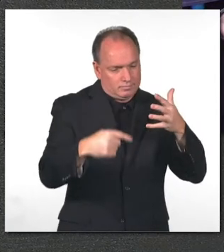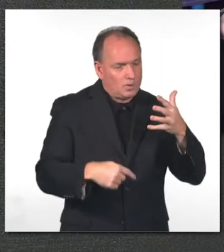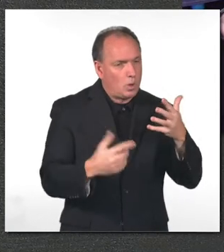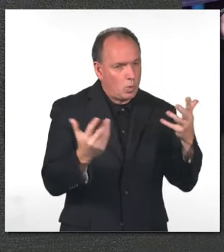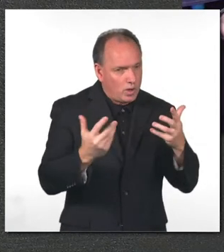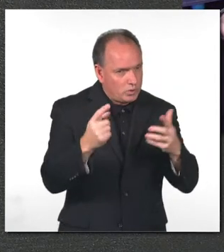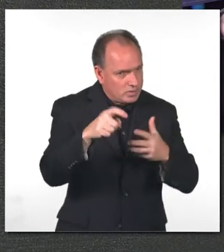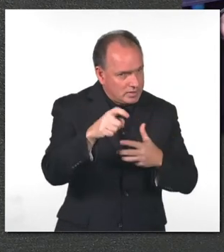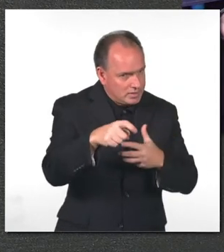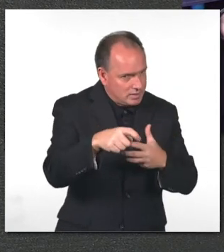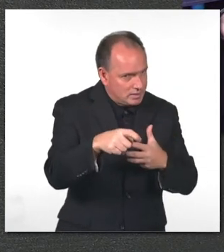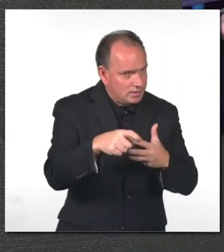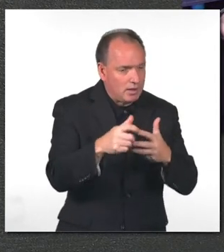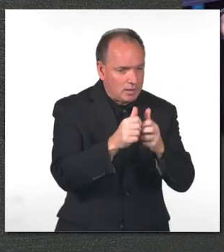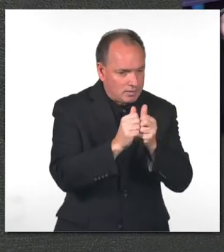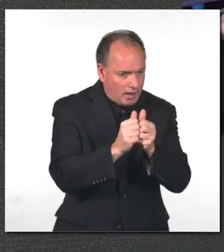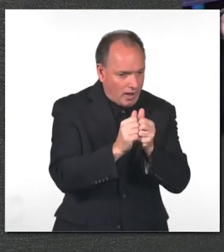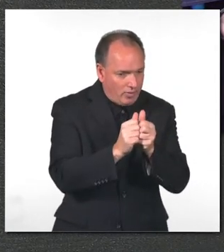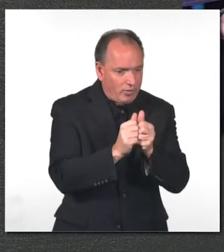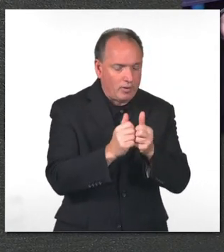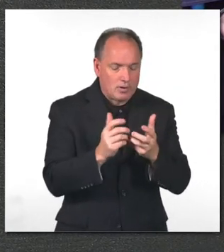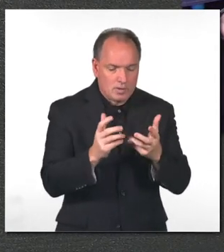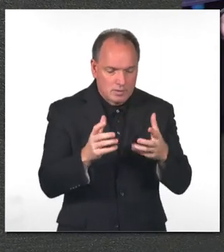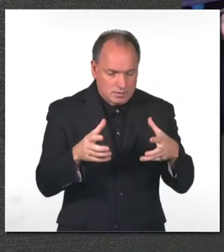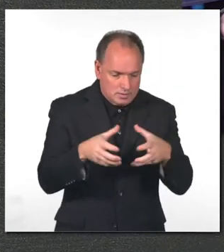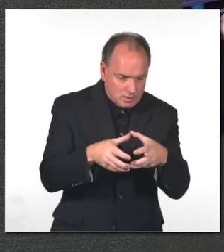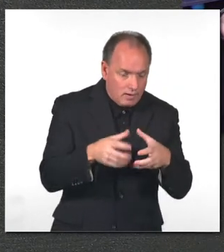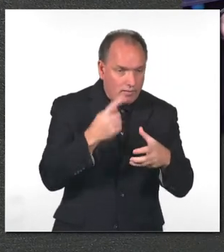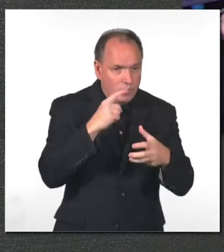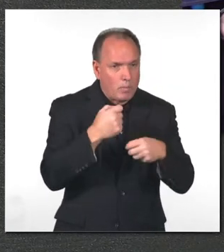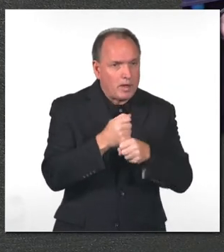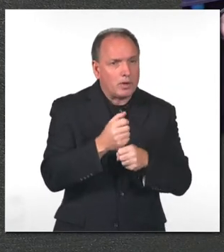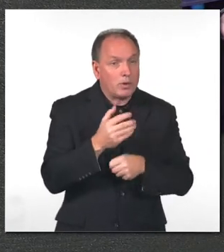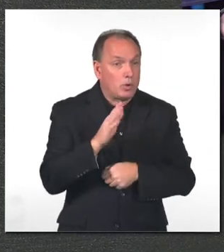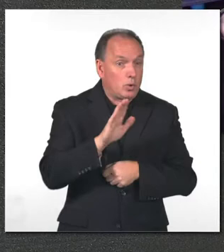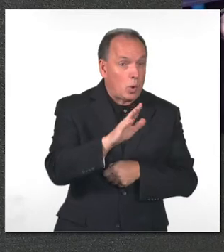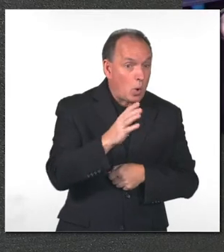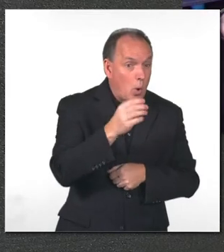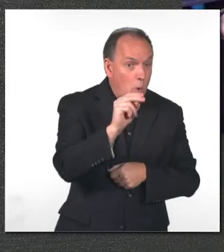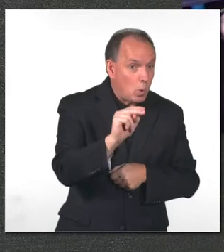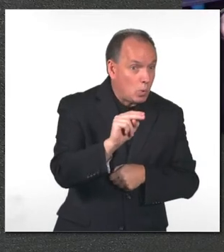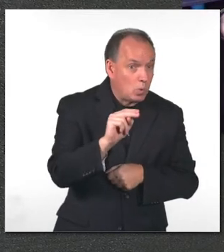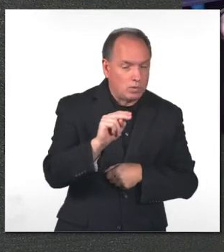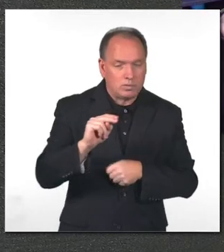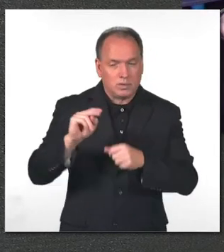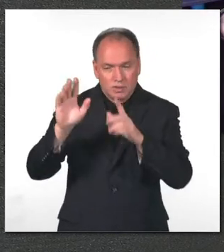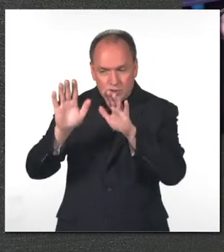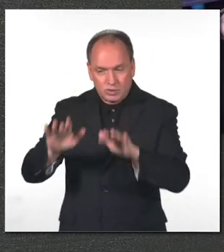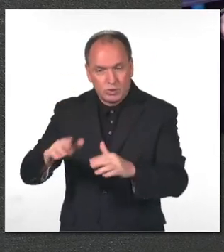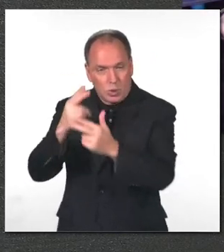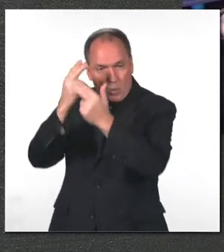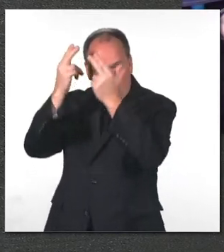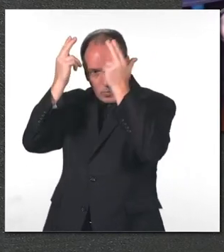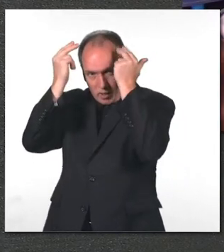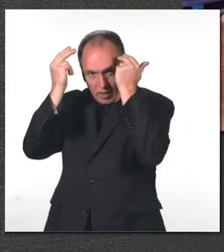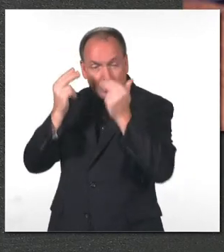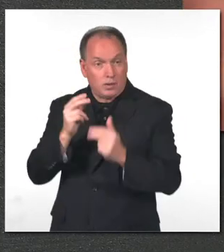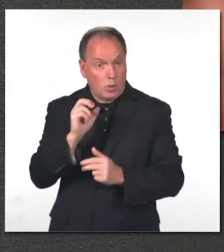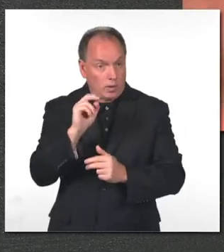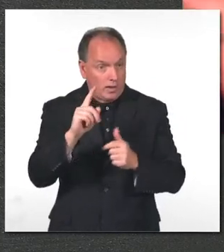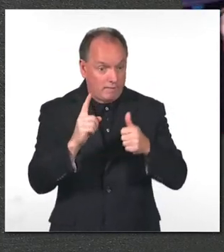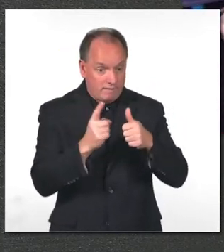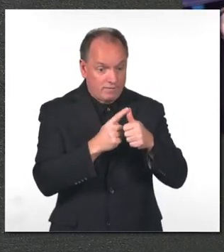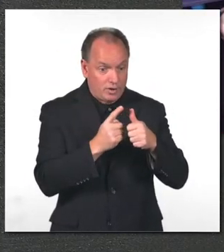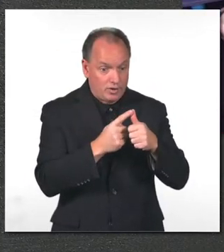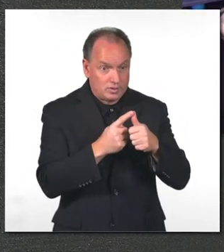you and your grown-up need to gather to have fun making your very own snow bunny. Okay, first